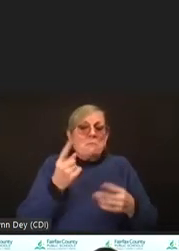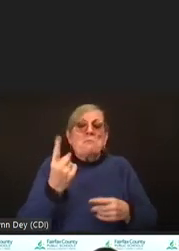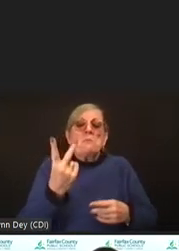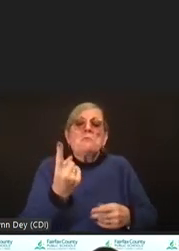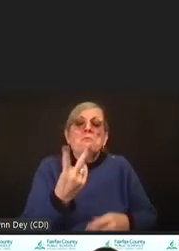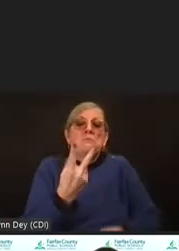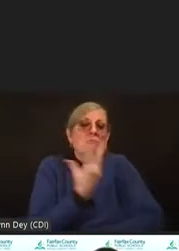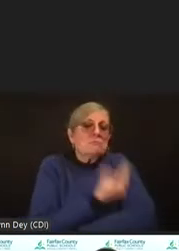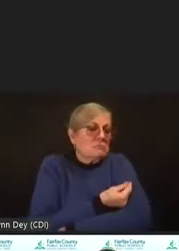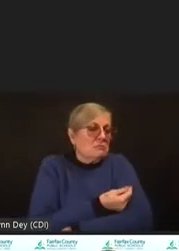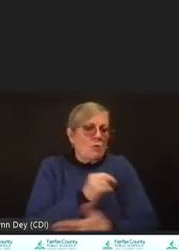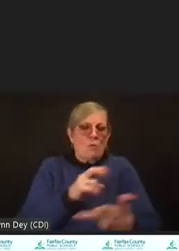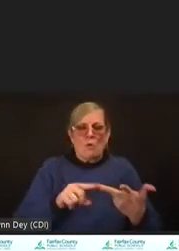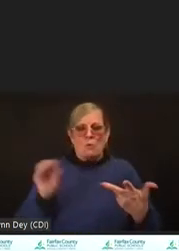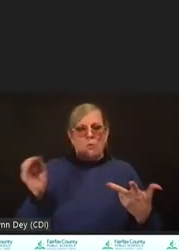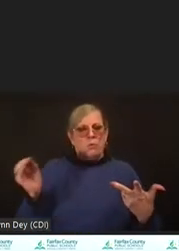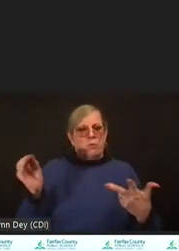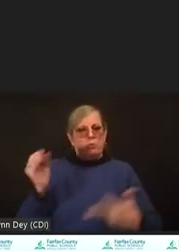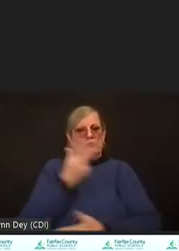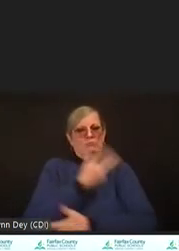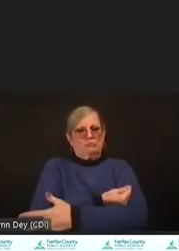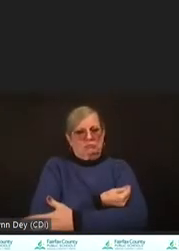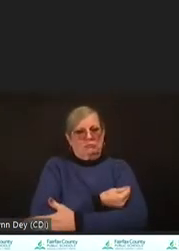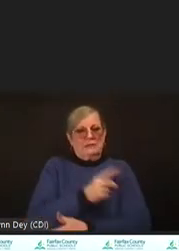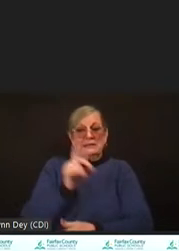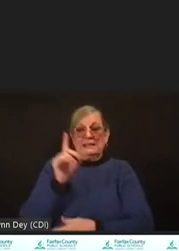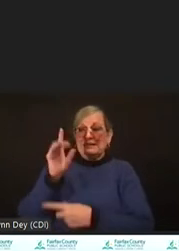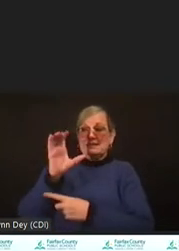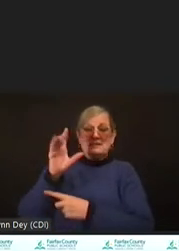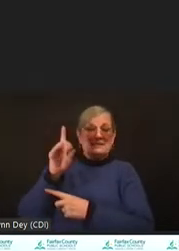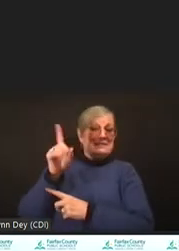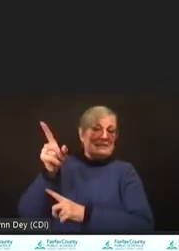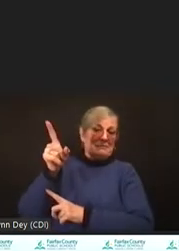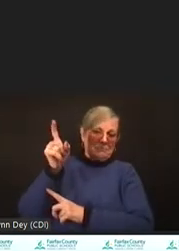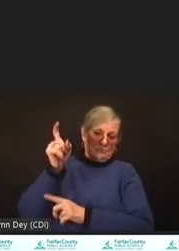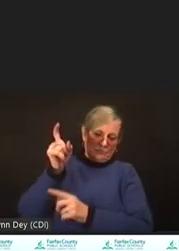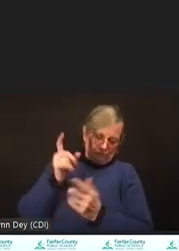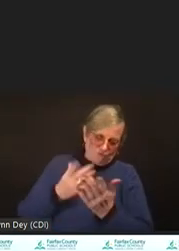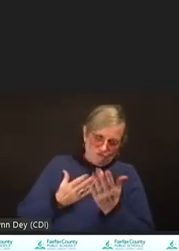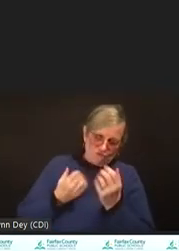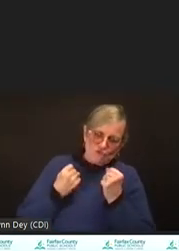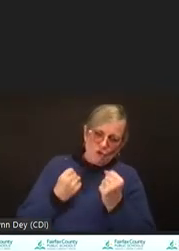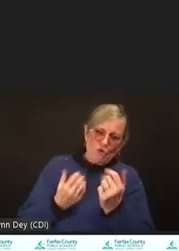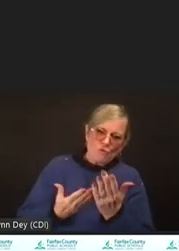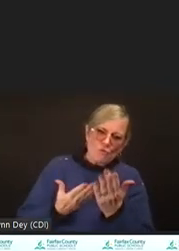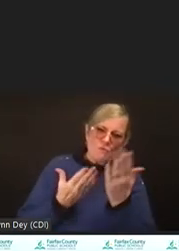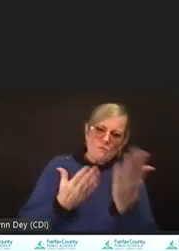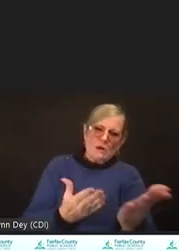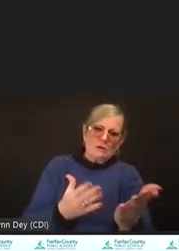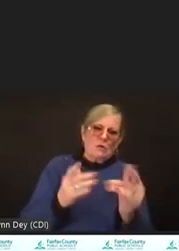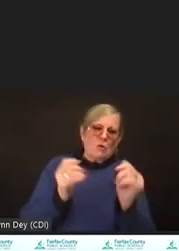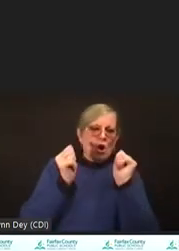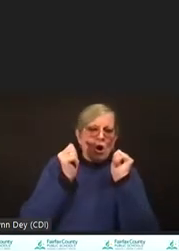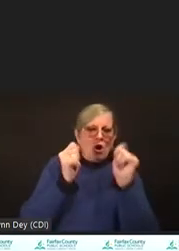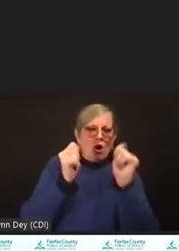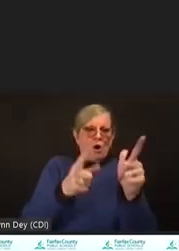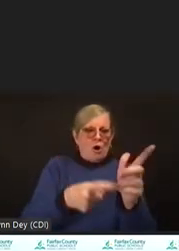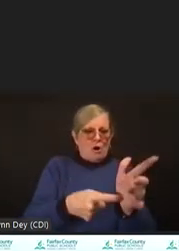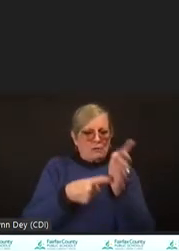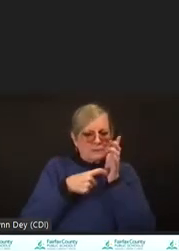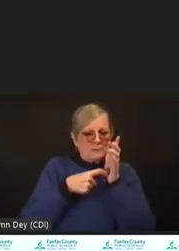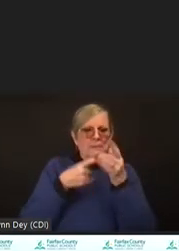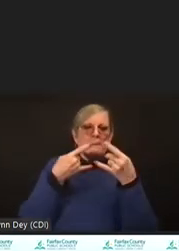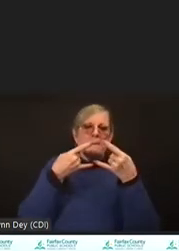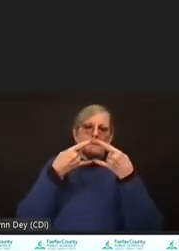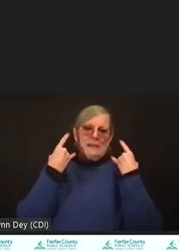from our federal health authorities, that the Centers for Disease Control and Prevention, is that everyone wear masks at this time. And